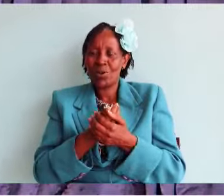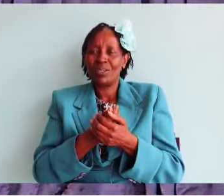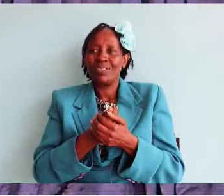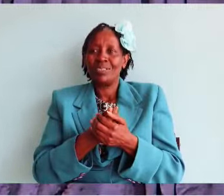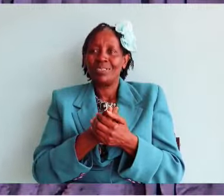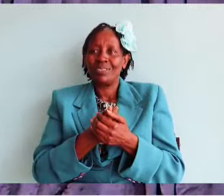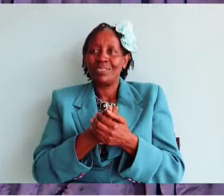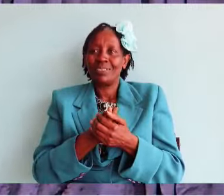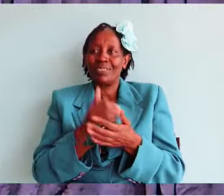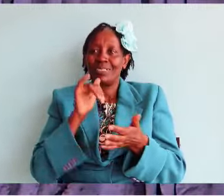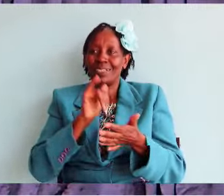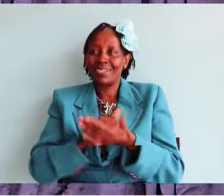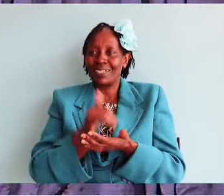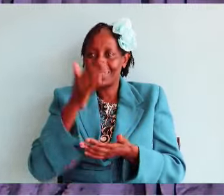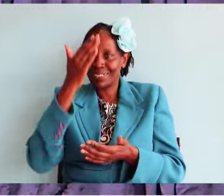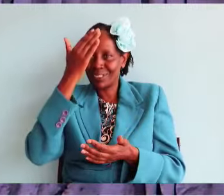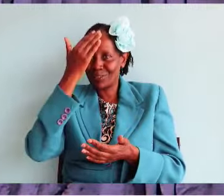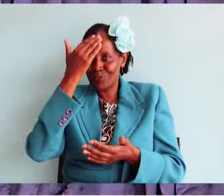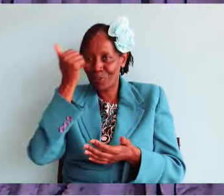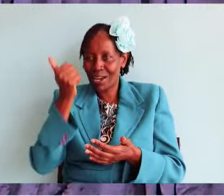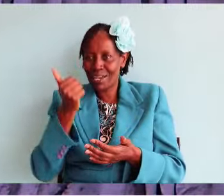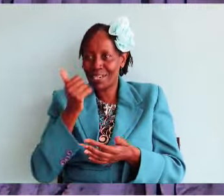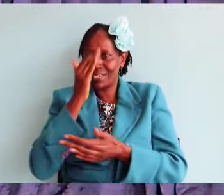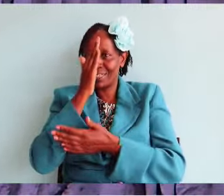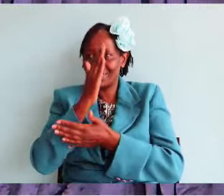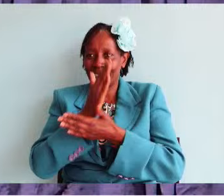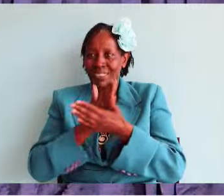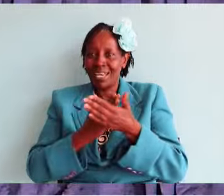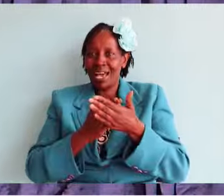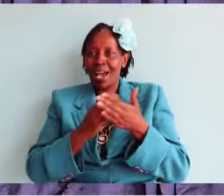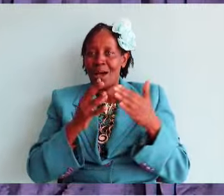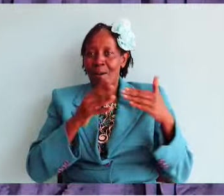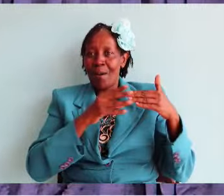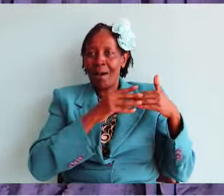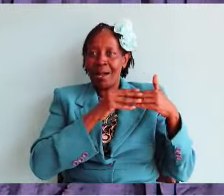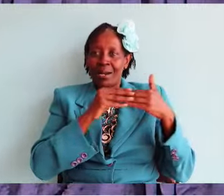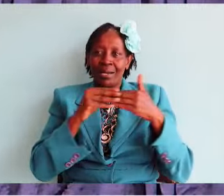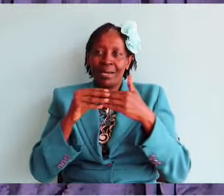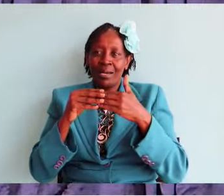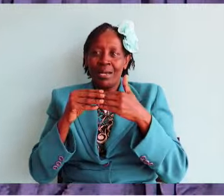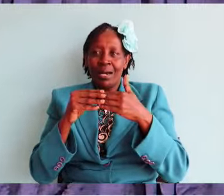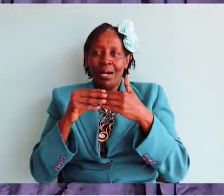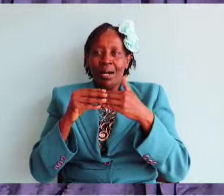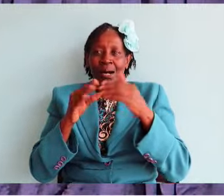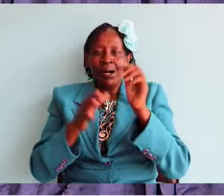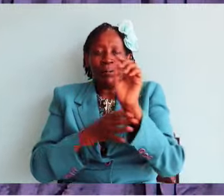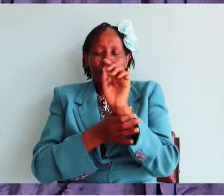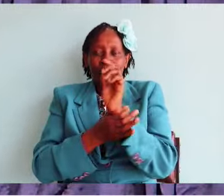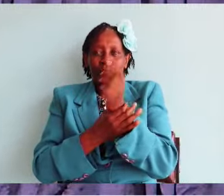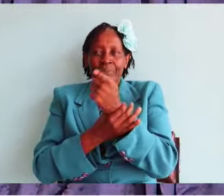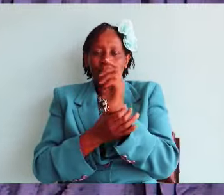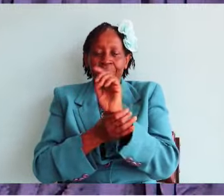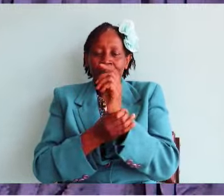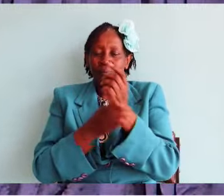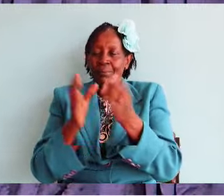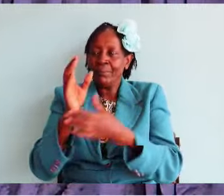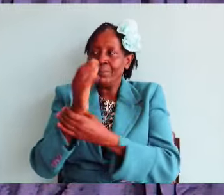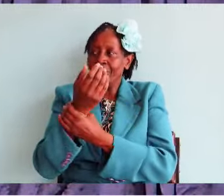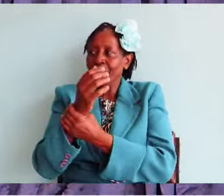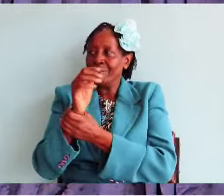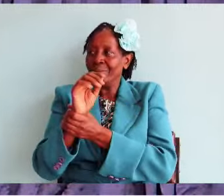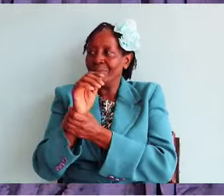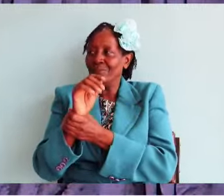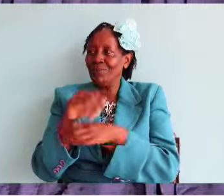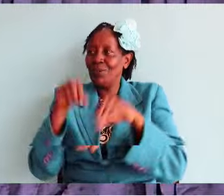why some people, some religious doesn't wear chains. They don't put bangles and they don't do anything. Because those things can